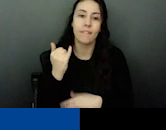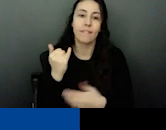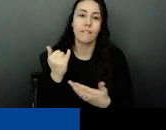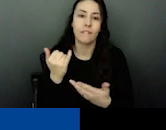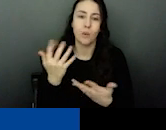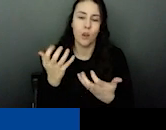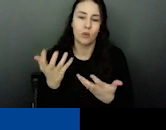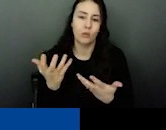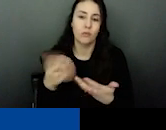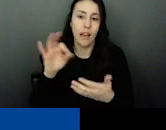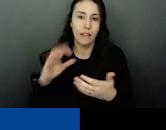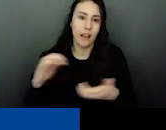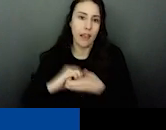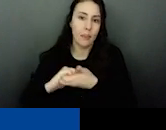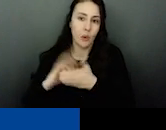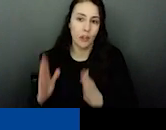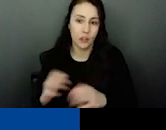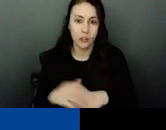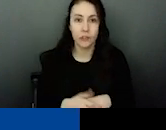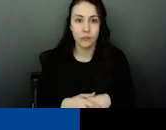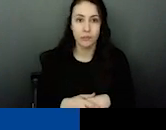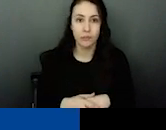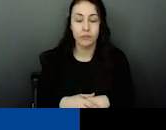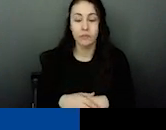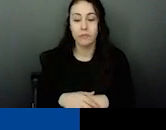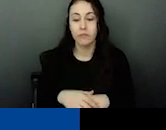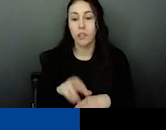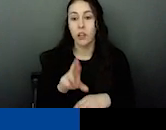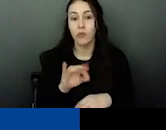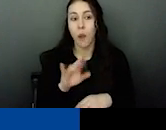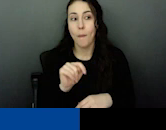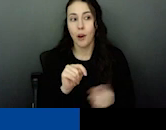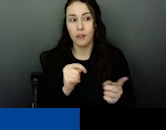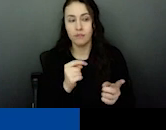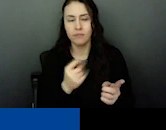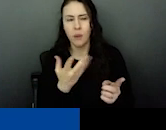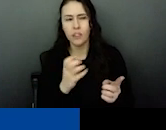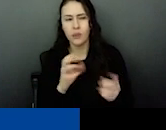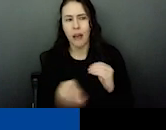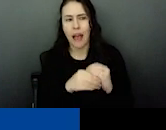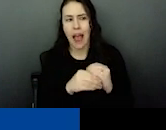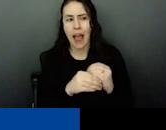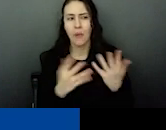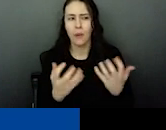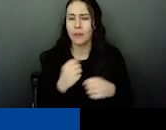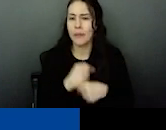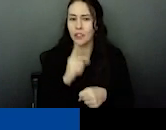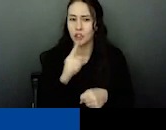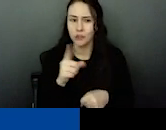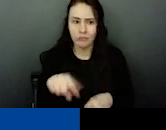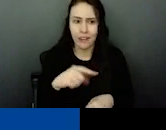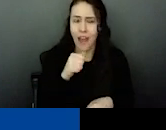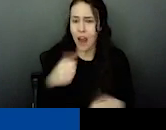And I'd like to add too that we want to make sure that we're not afraid to move in this direction. I know some